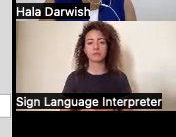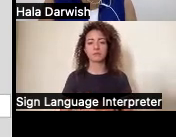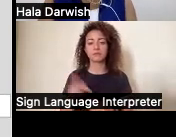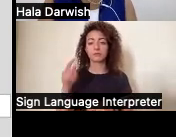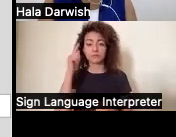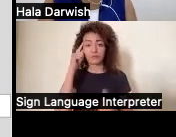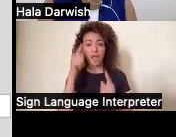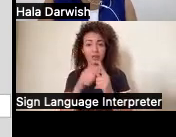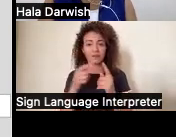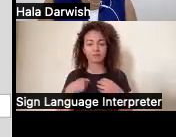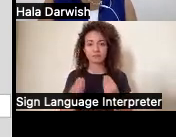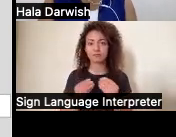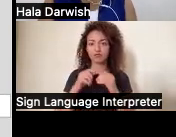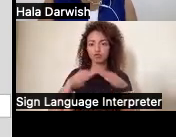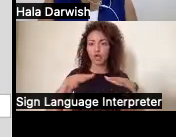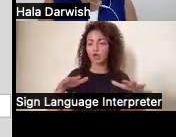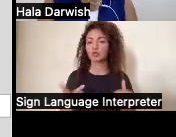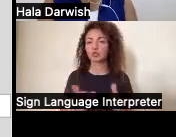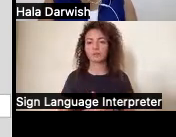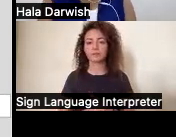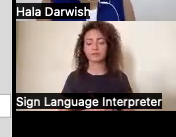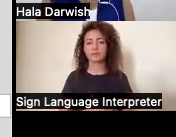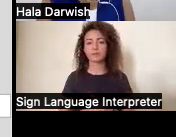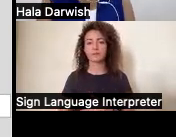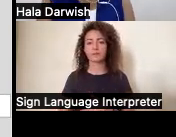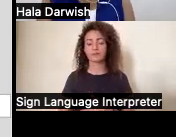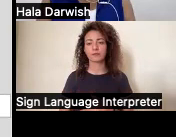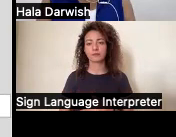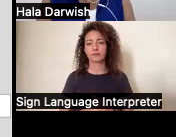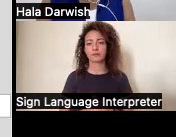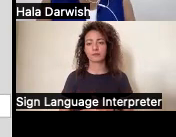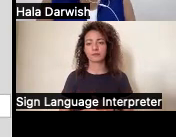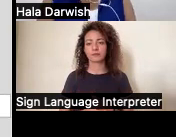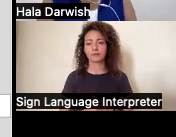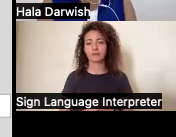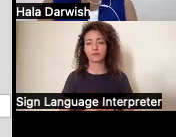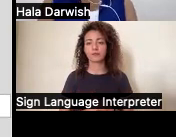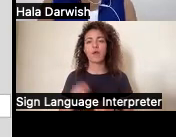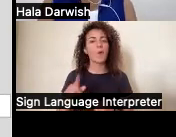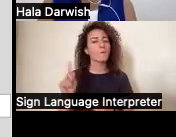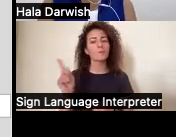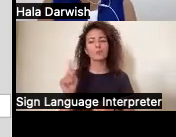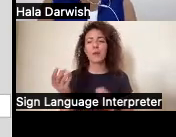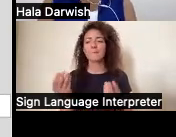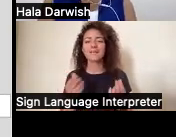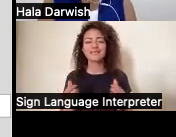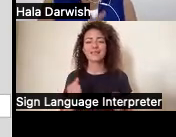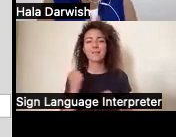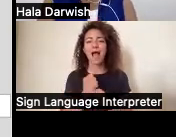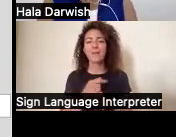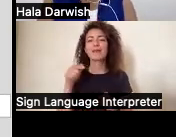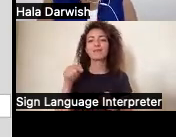share here, that it is not, it's really not easy to implement a humanitarian cash